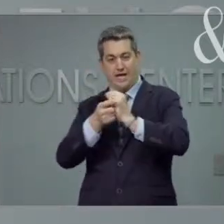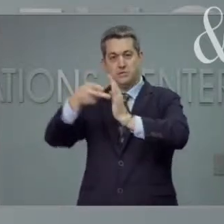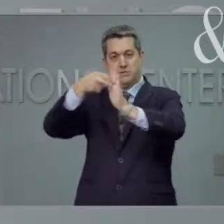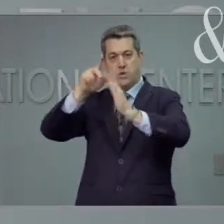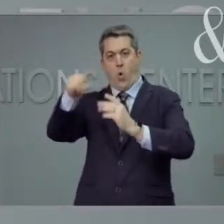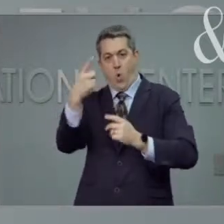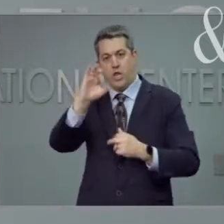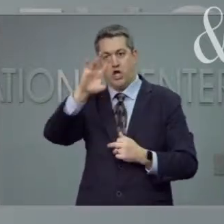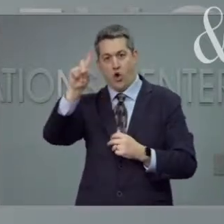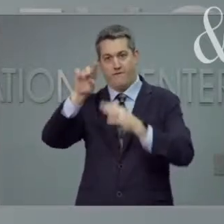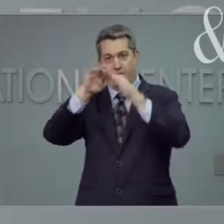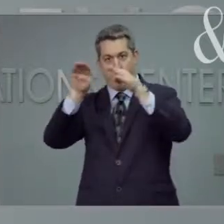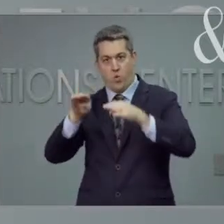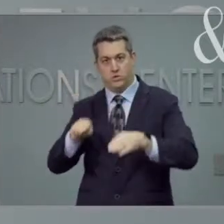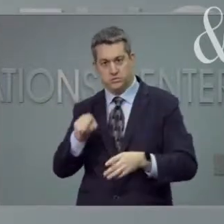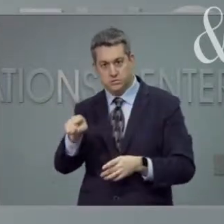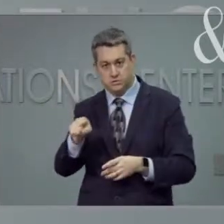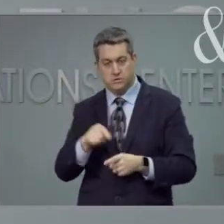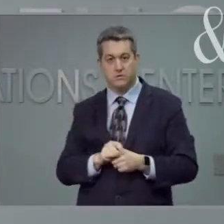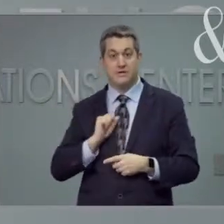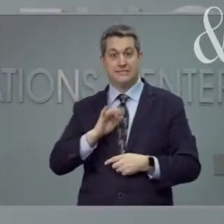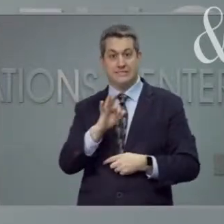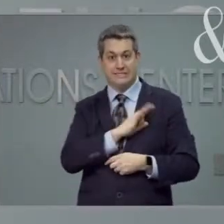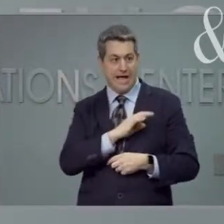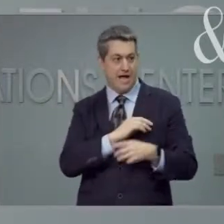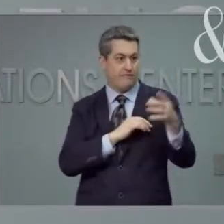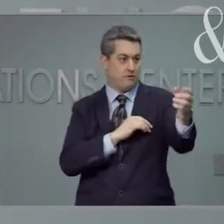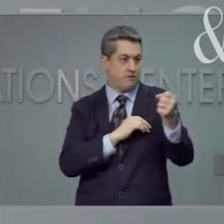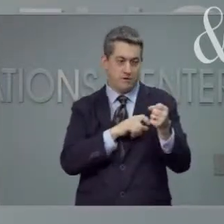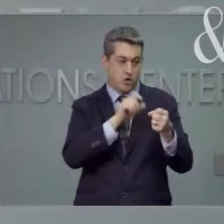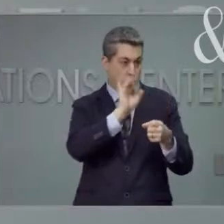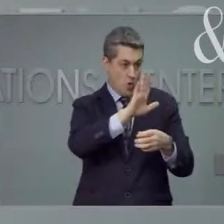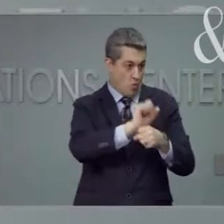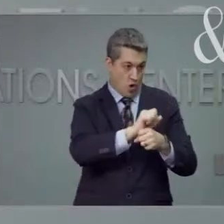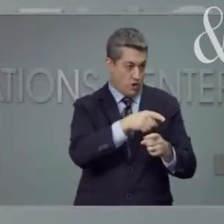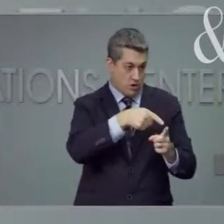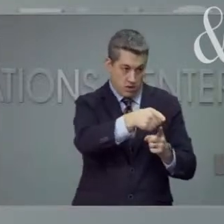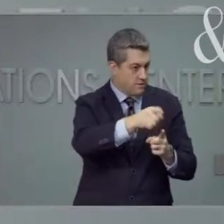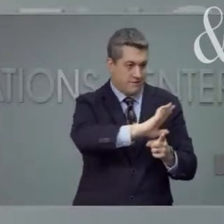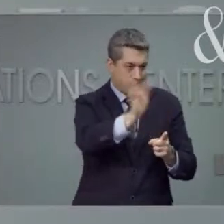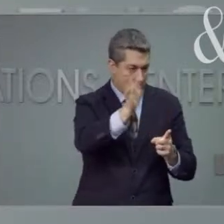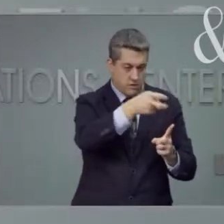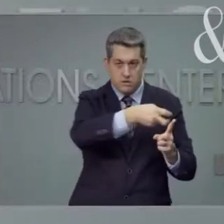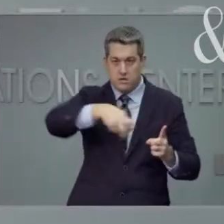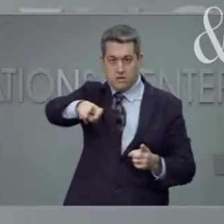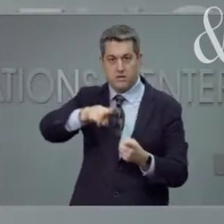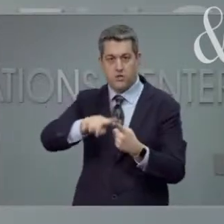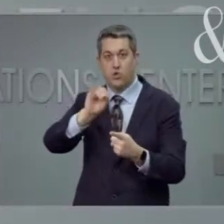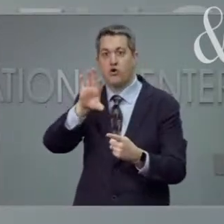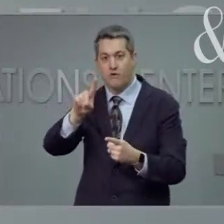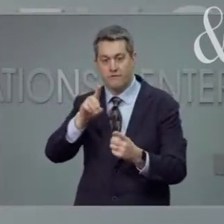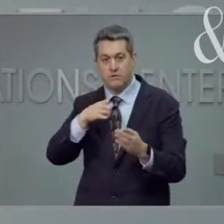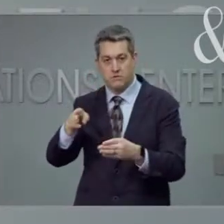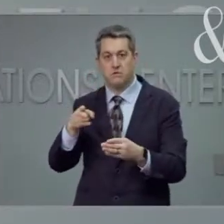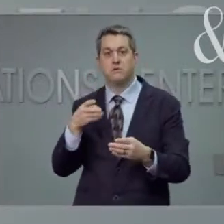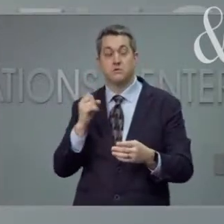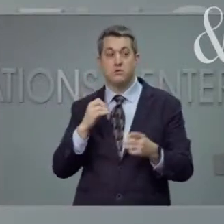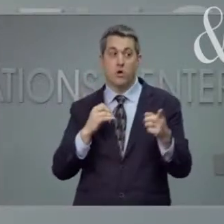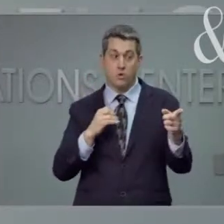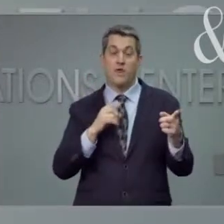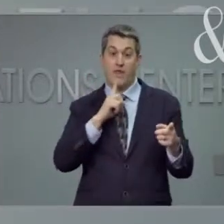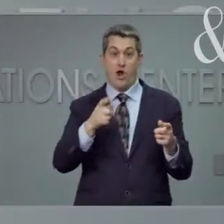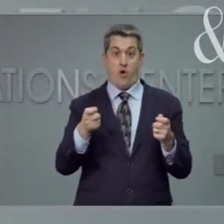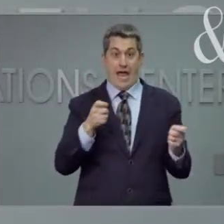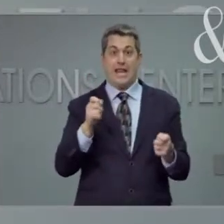their hospitals. They're needing to move staff around from one type of work to another. They're needing to make major adjustments to how they operate,